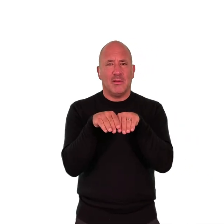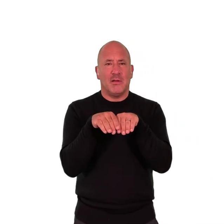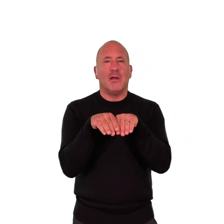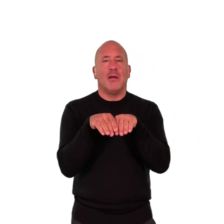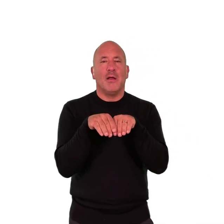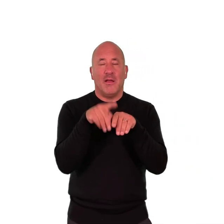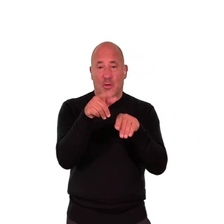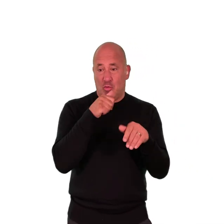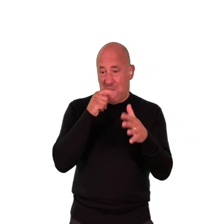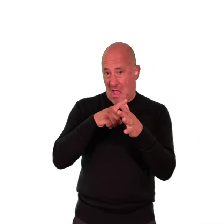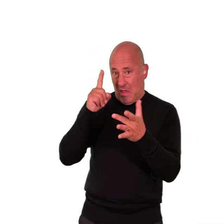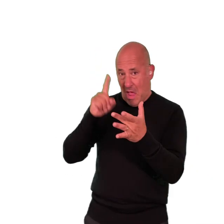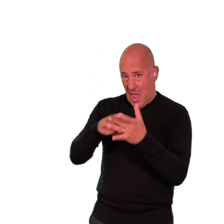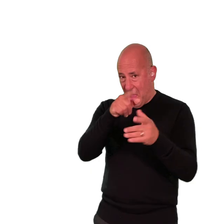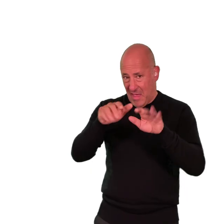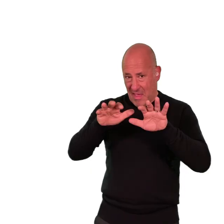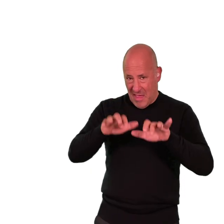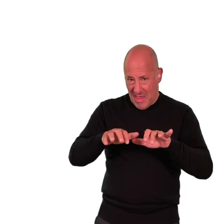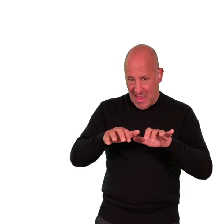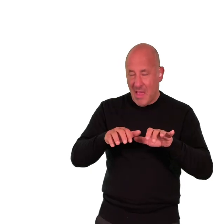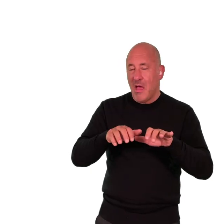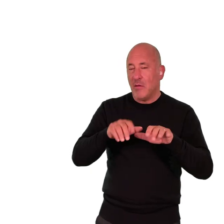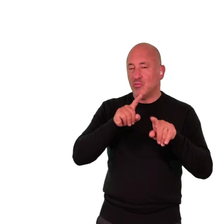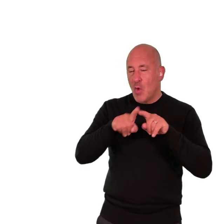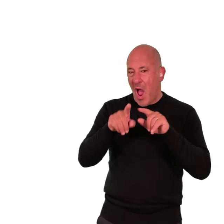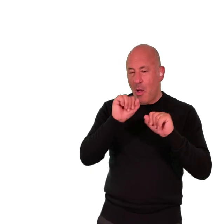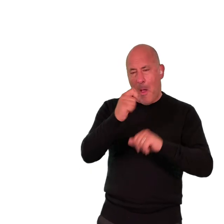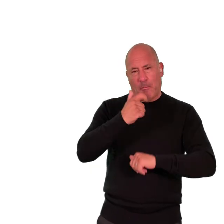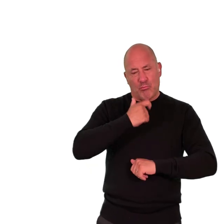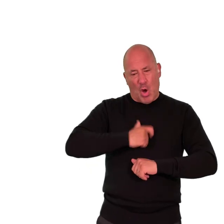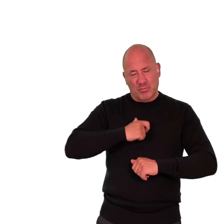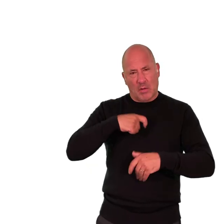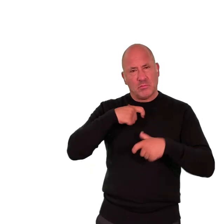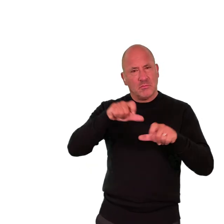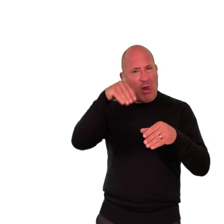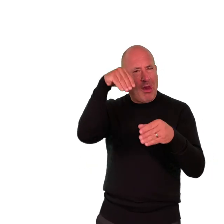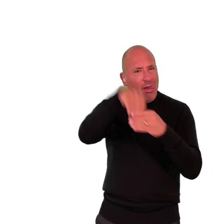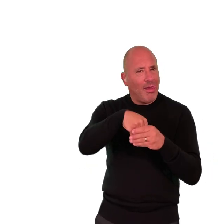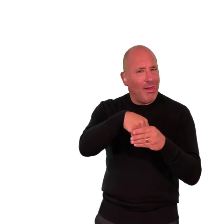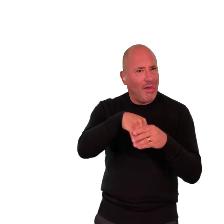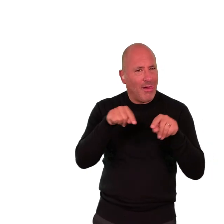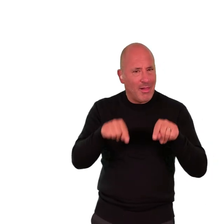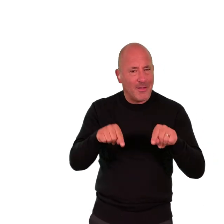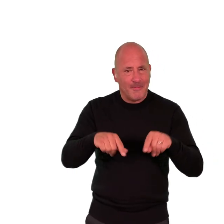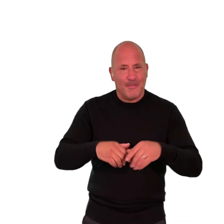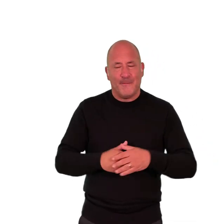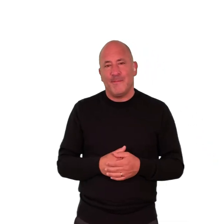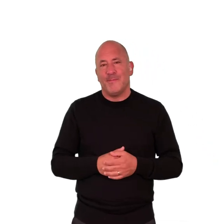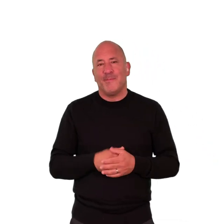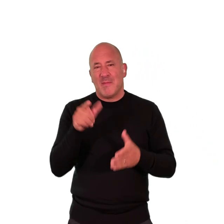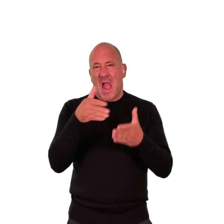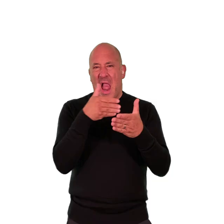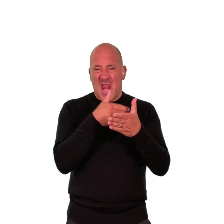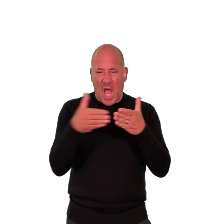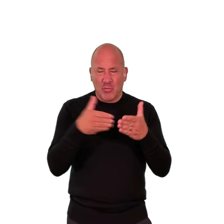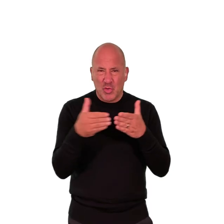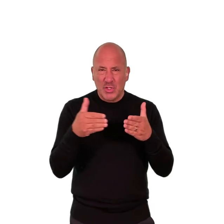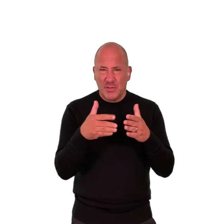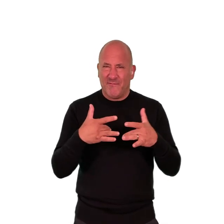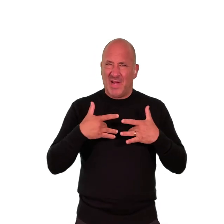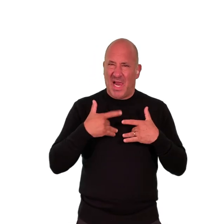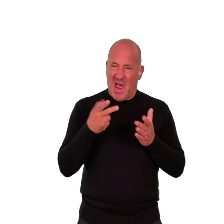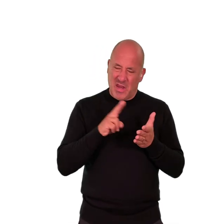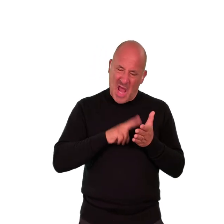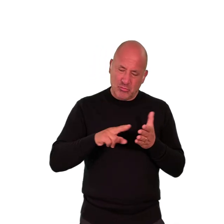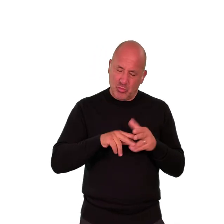Sometimes AI seems to flatten out individuality. So if you're using it to write your application, try to make sure